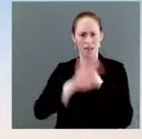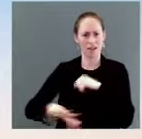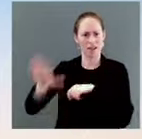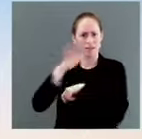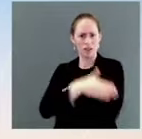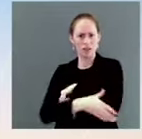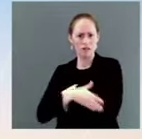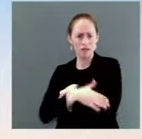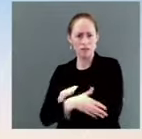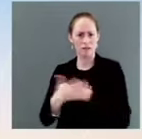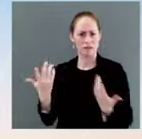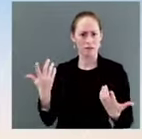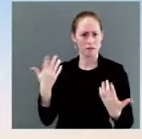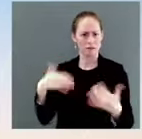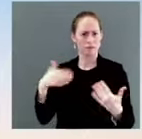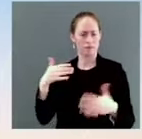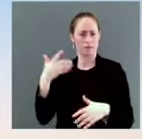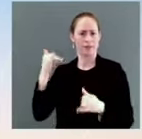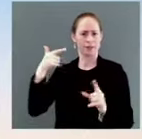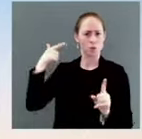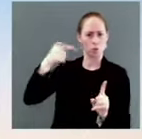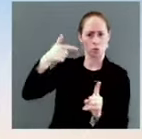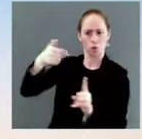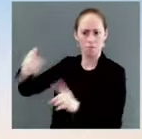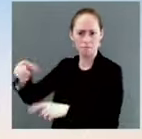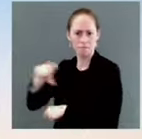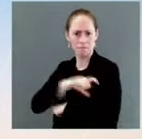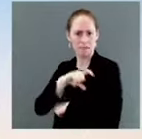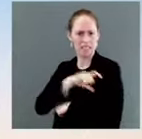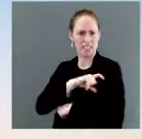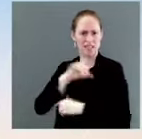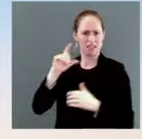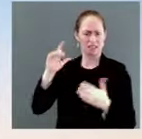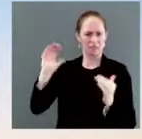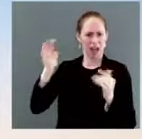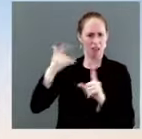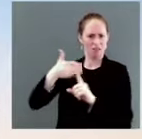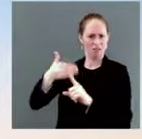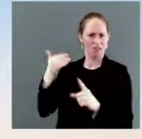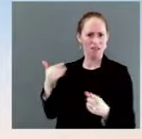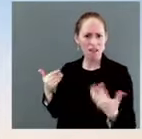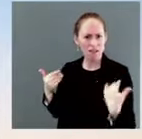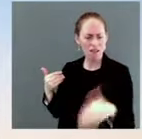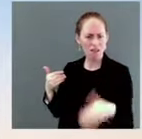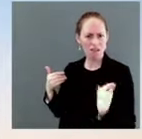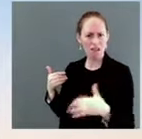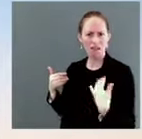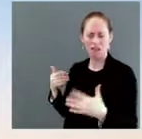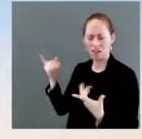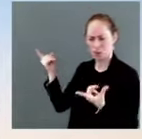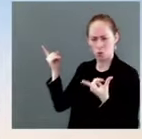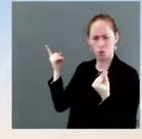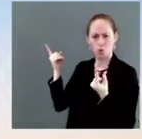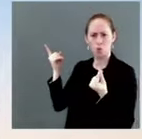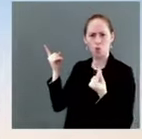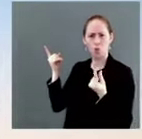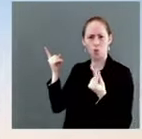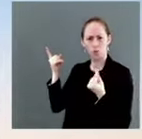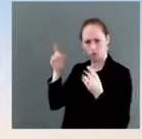budget over the funding that had been proposed by the prior President to increase and support local police